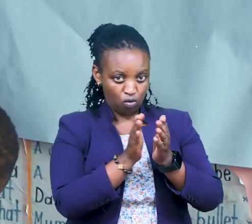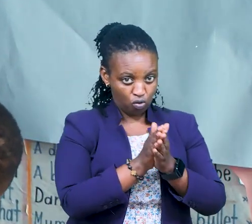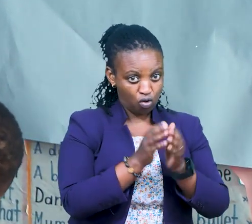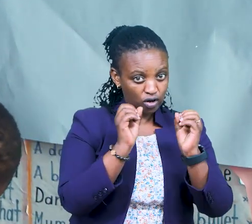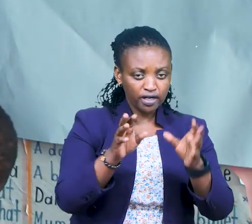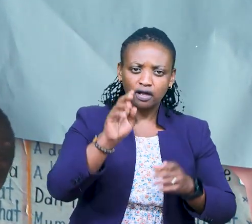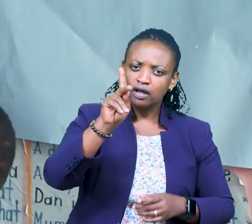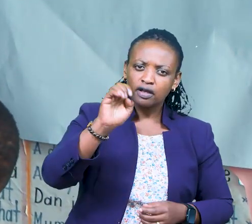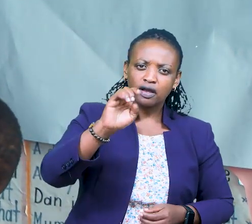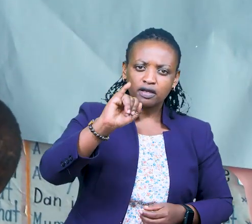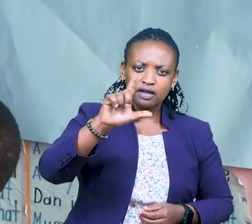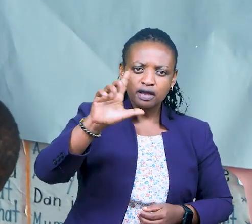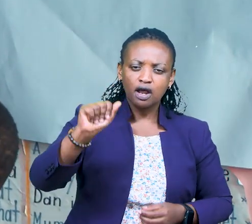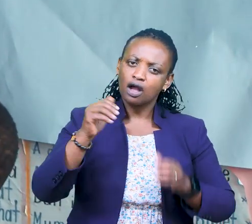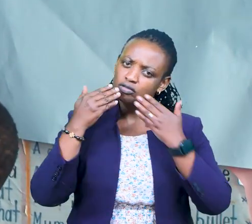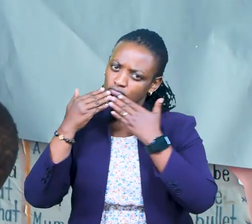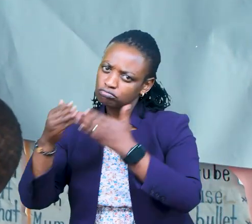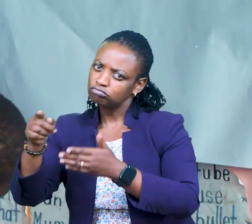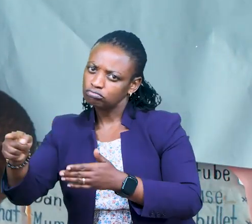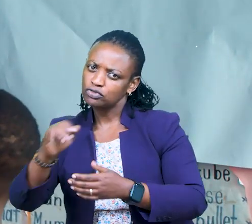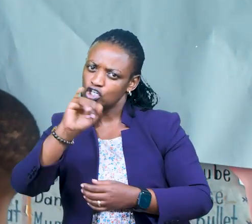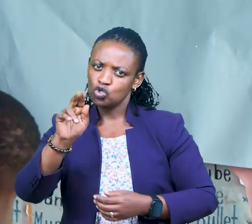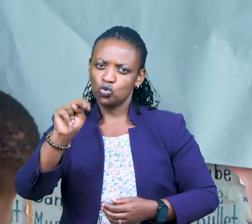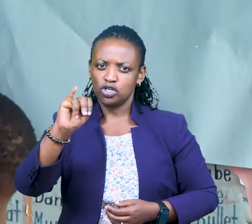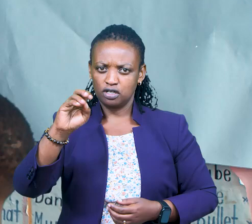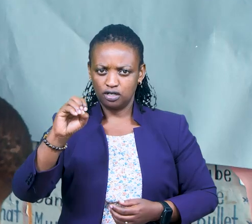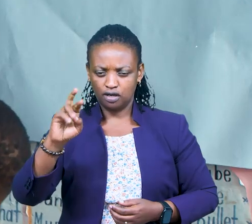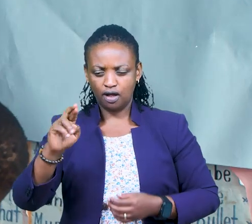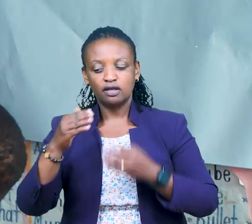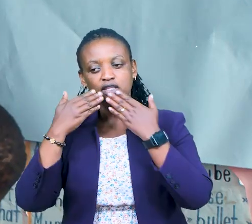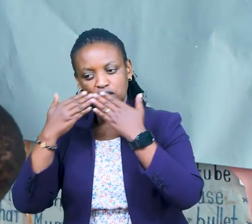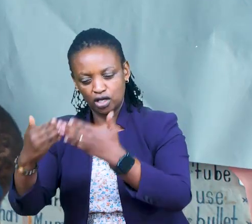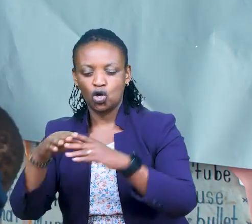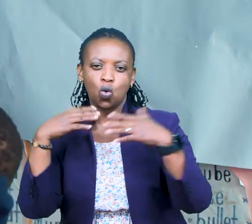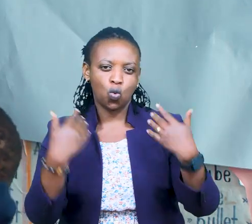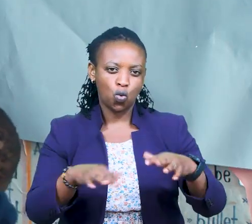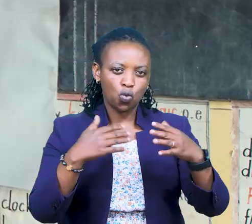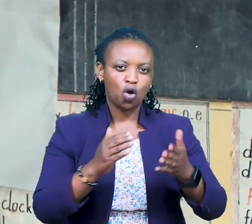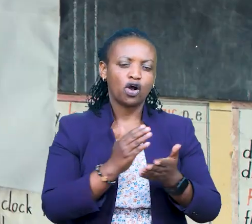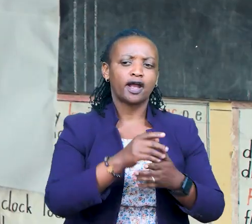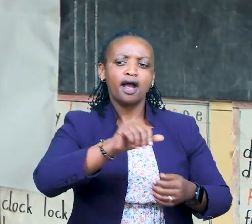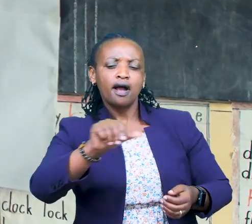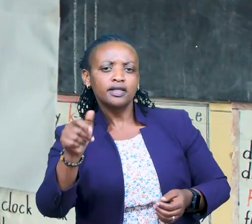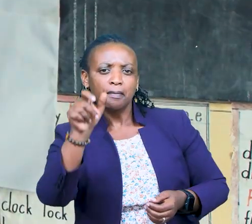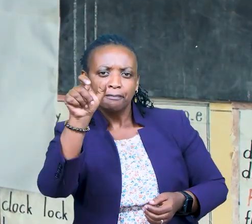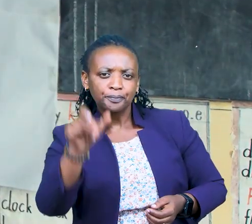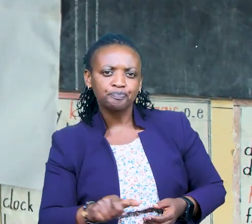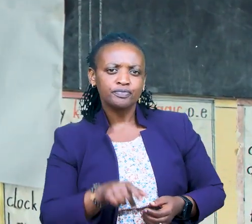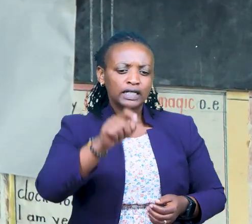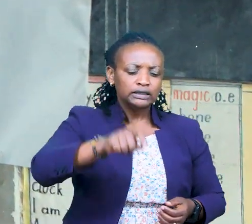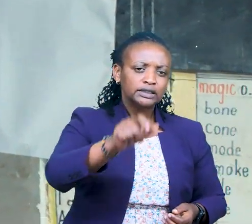and South Pole. Kayla, can you please appreciate Junior? Thank you. Wow. I need